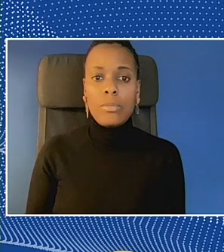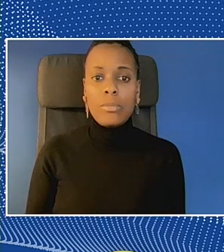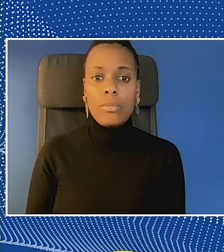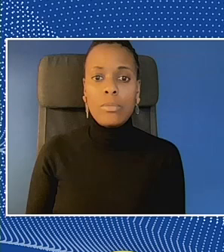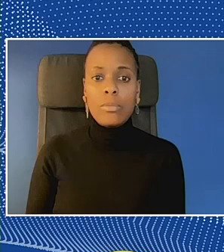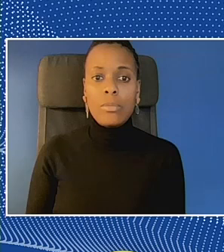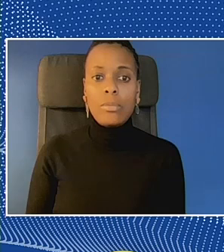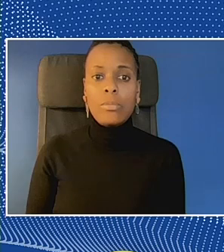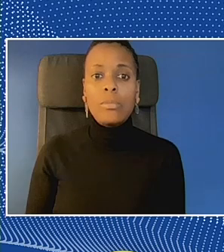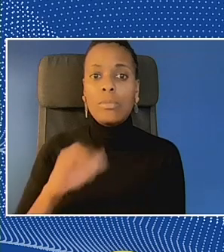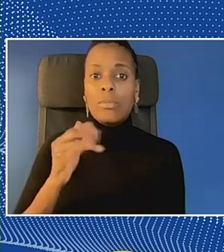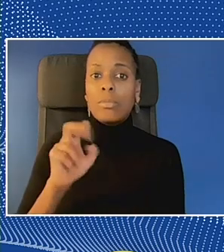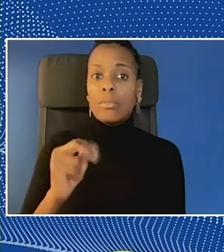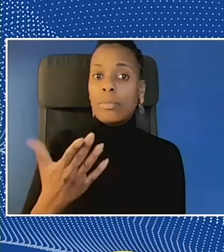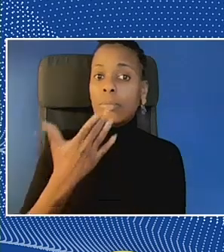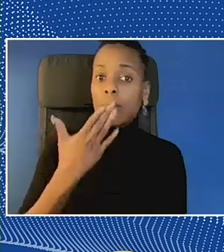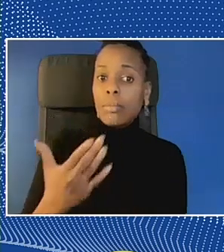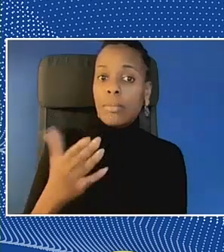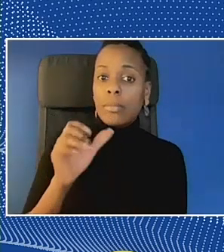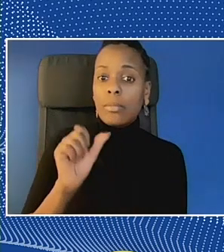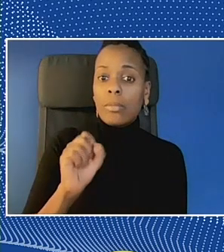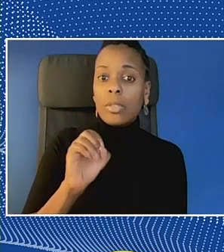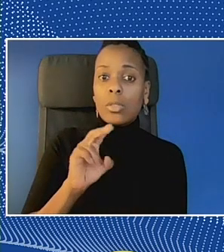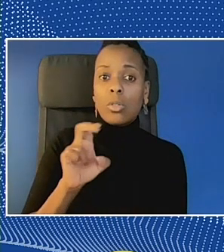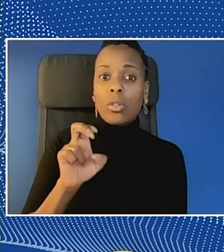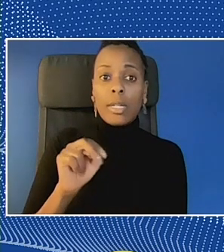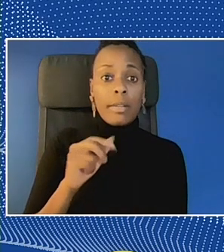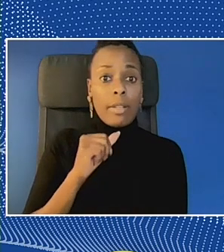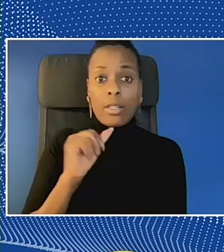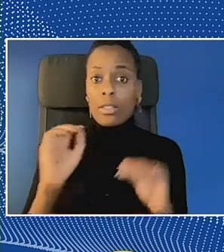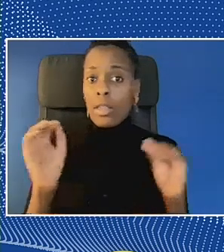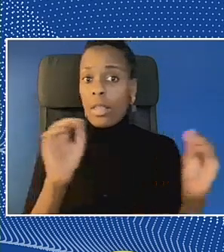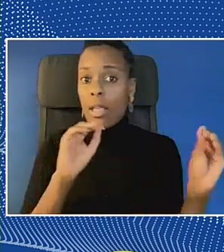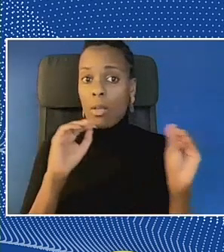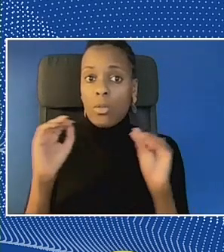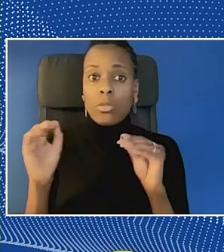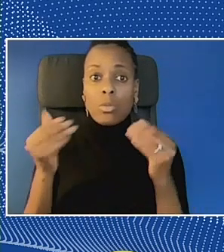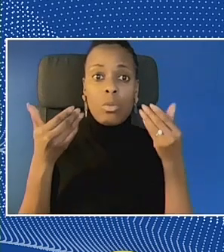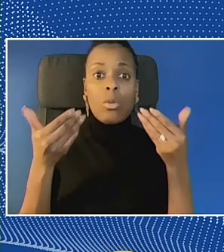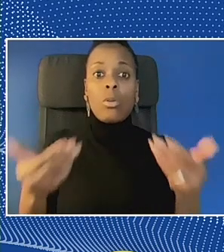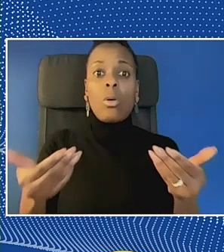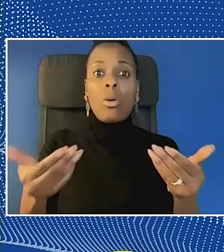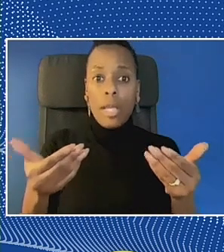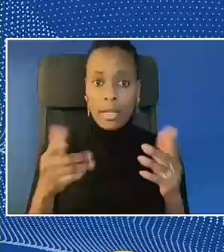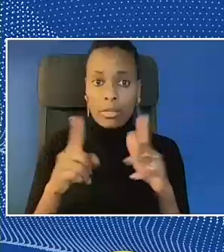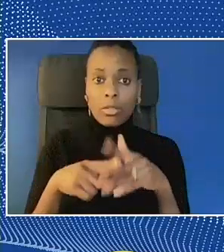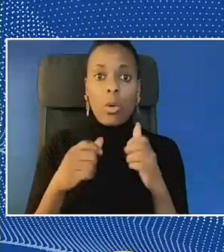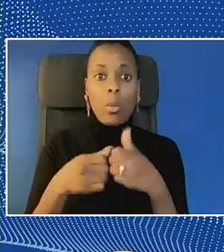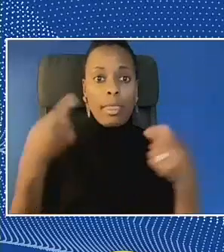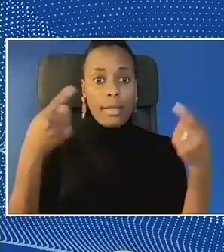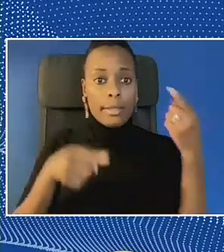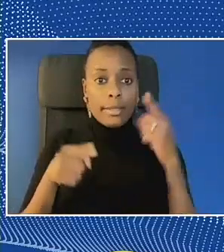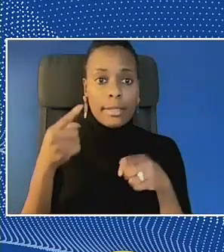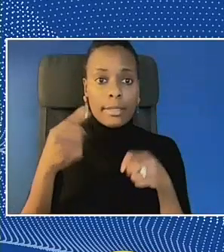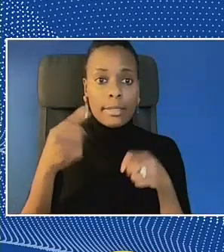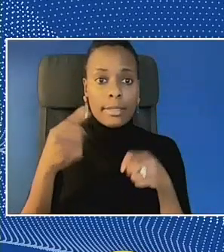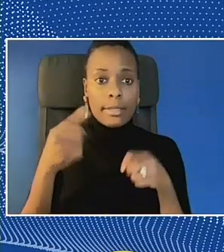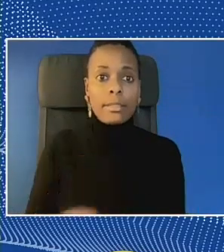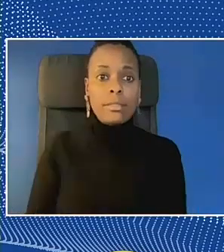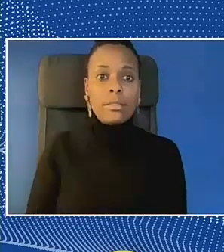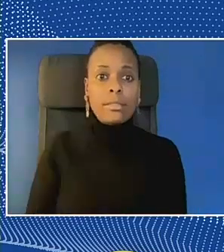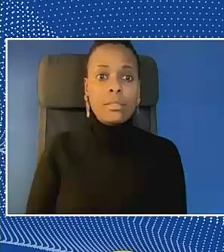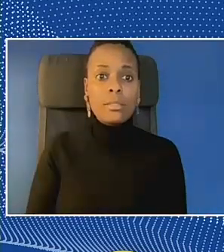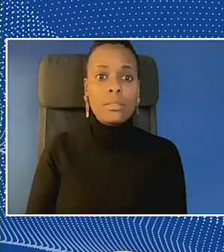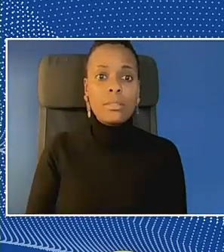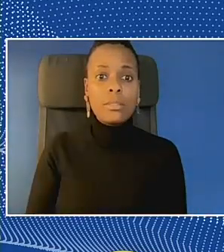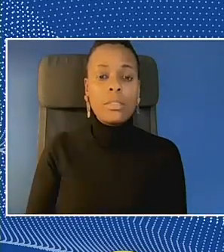All right, thank you, Soren. And if there's nothing else, I believe that we're going to move to consensus now. Just a reminder